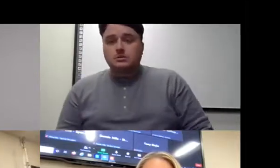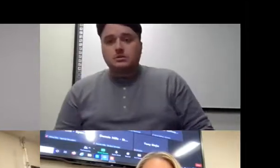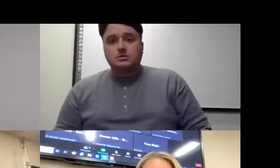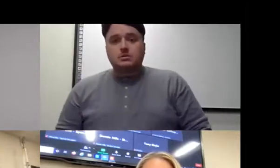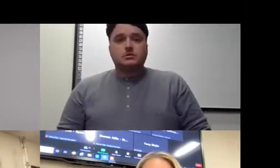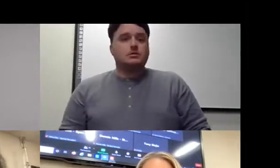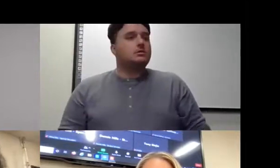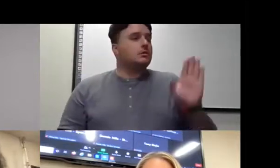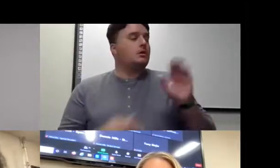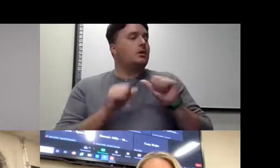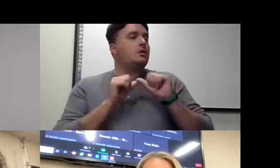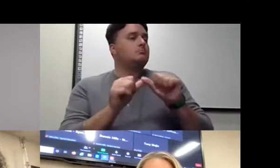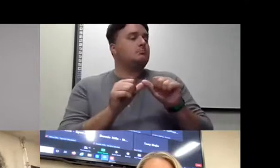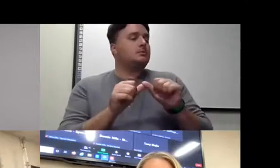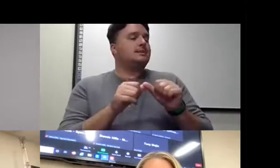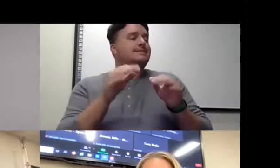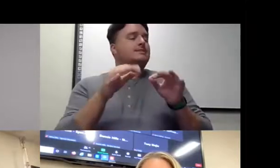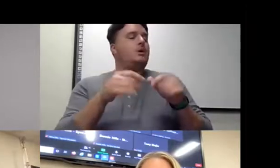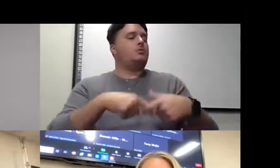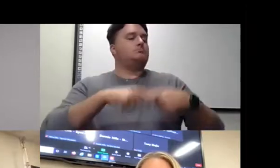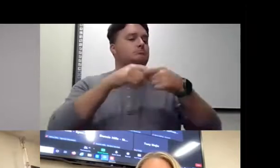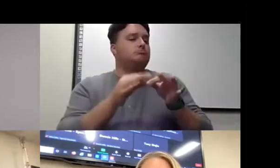Motion to continue this item at the next meeting.